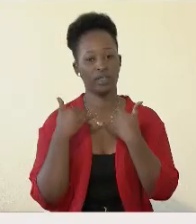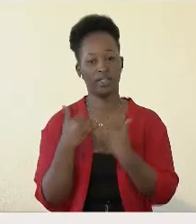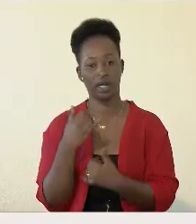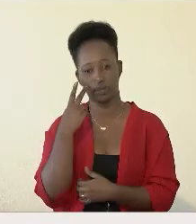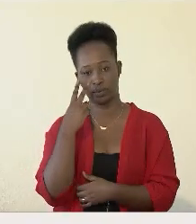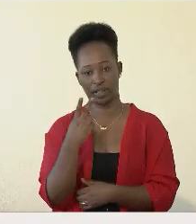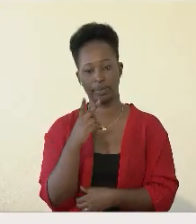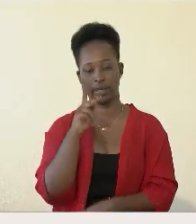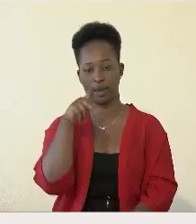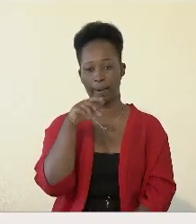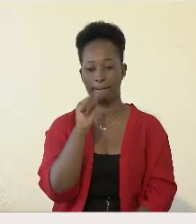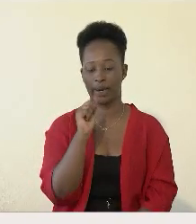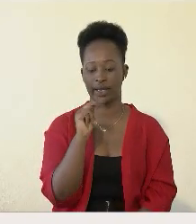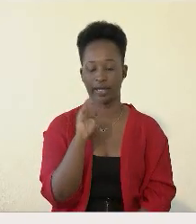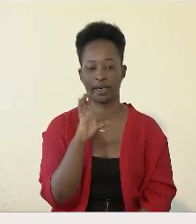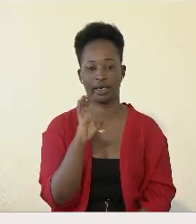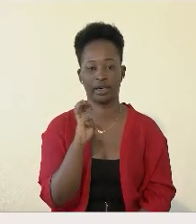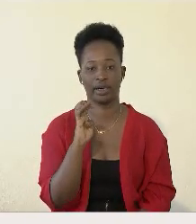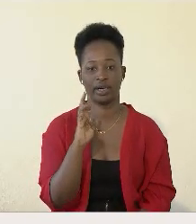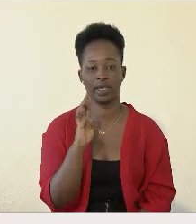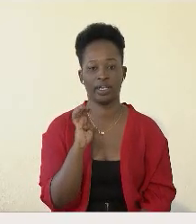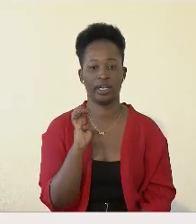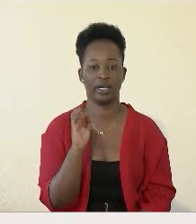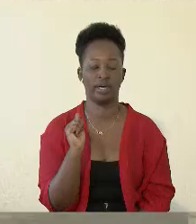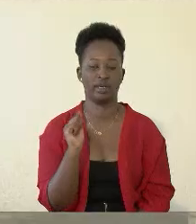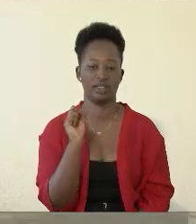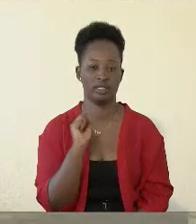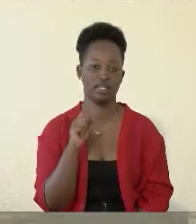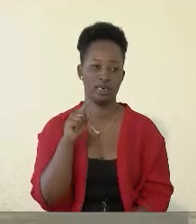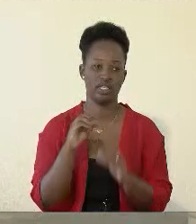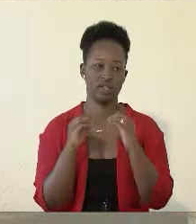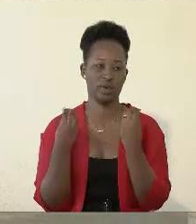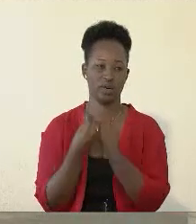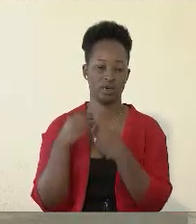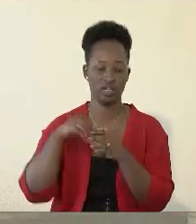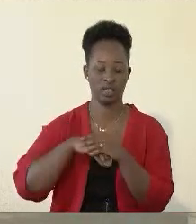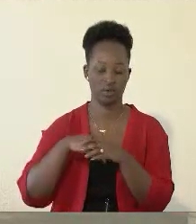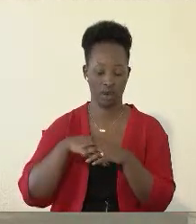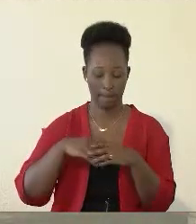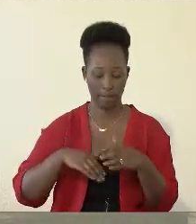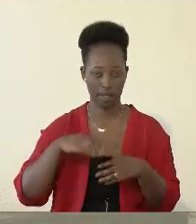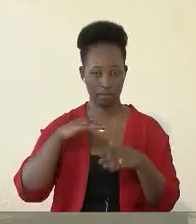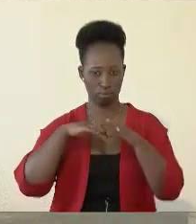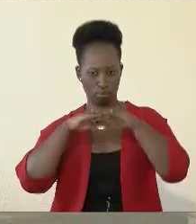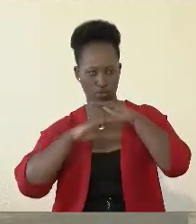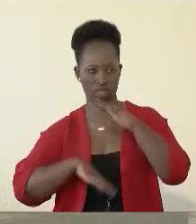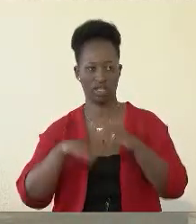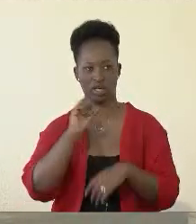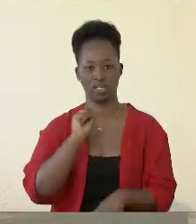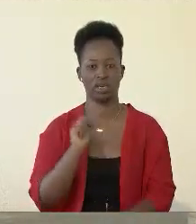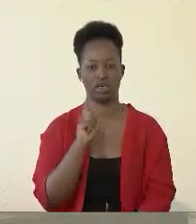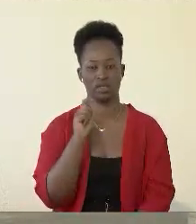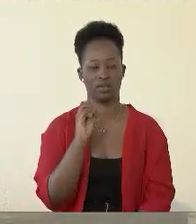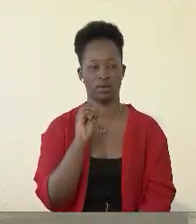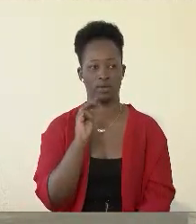as I mentioned. The pancreas is an organ that is located below the stomach. And student,